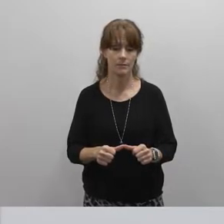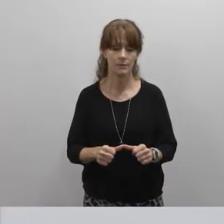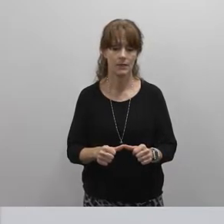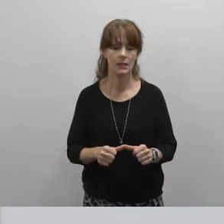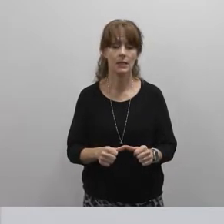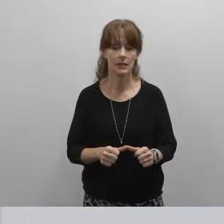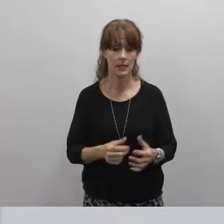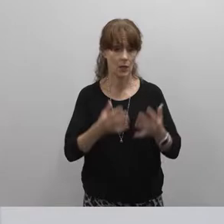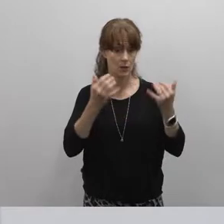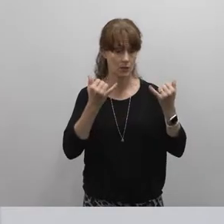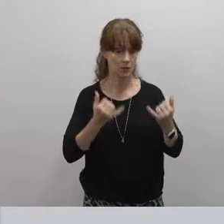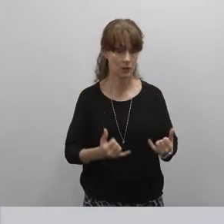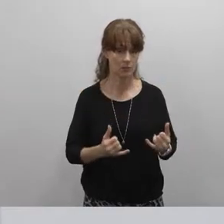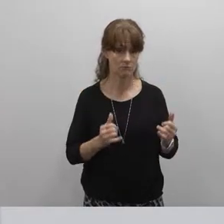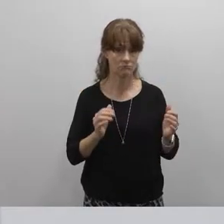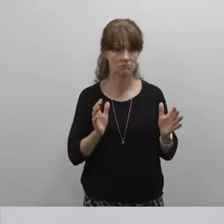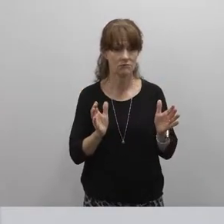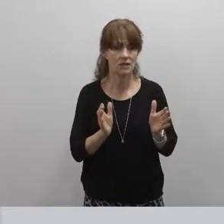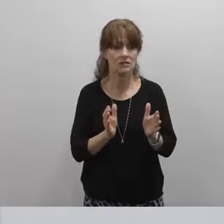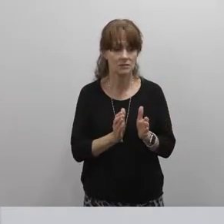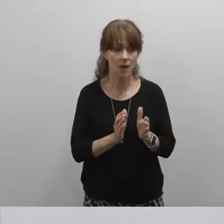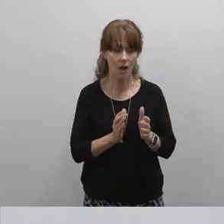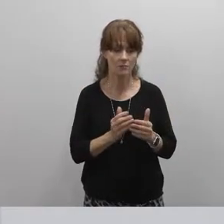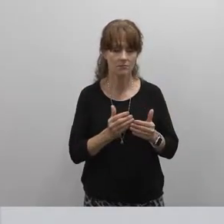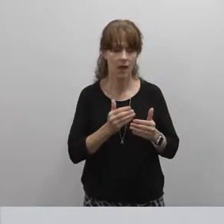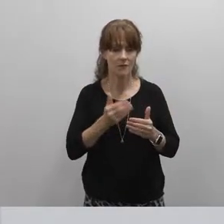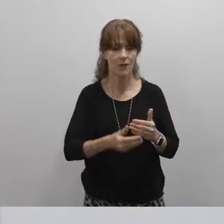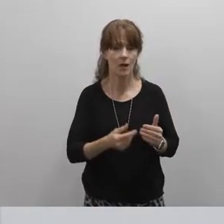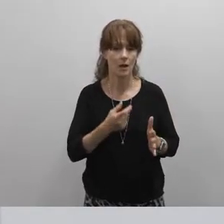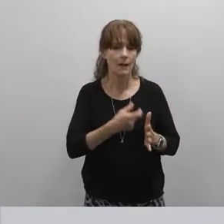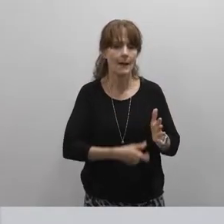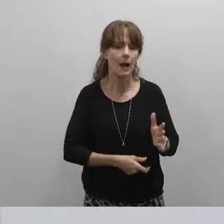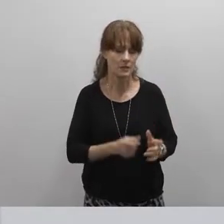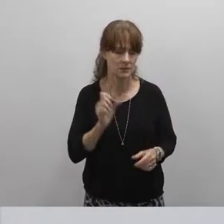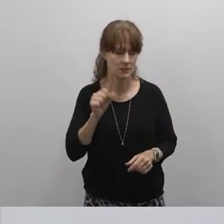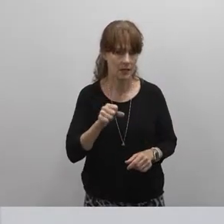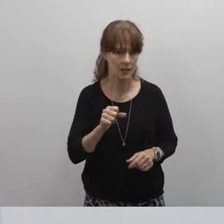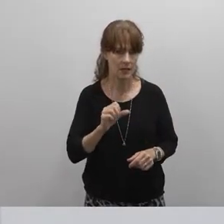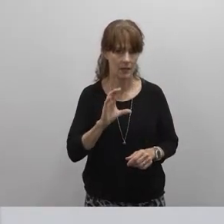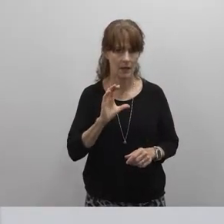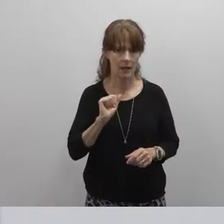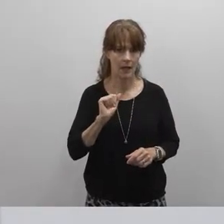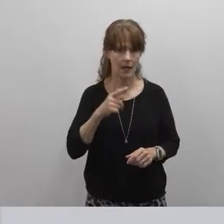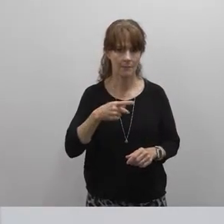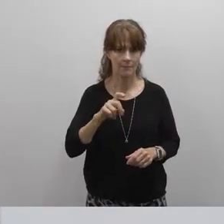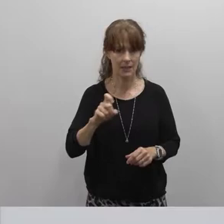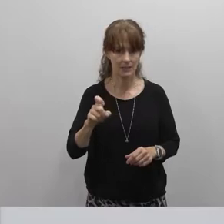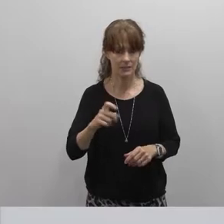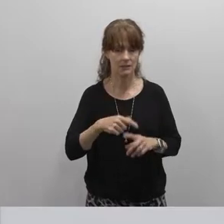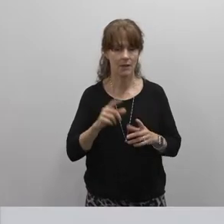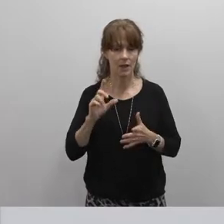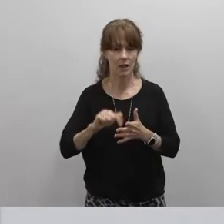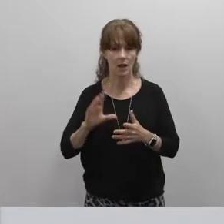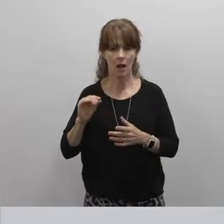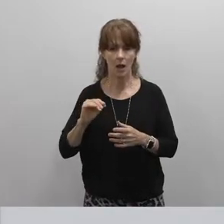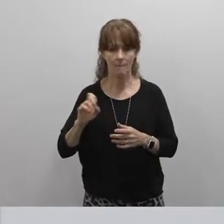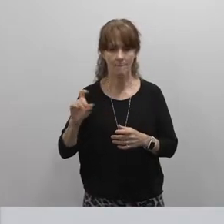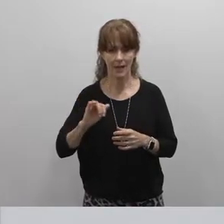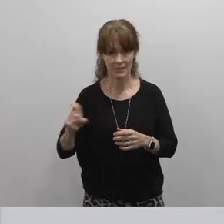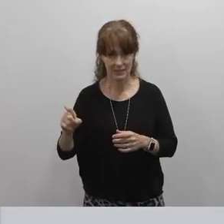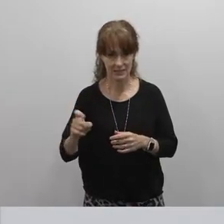there is currently a small upfront price premium. It's a little bit more in CapEx, but much lower OpEx.